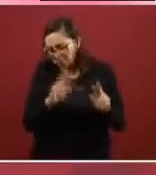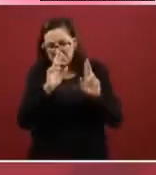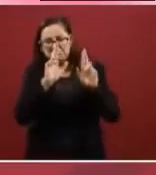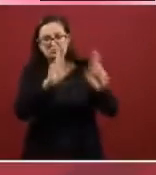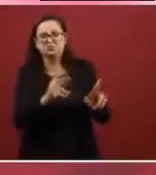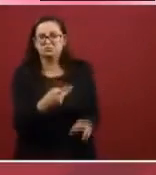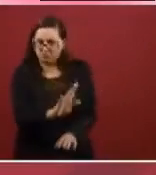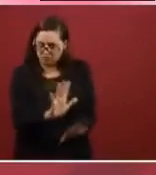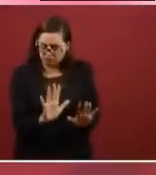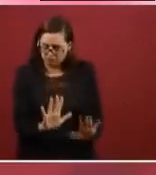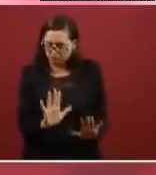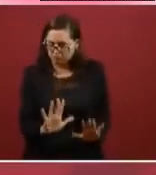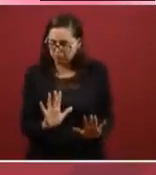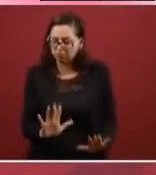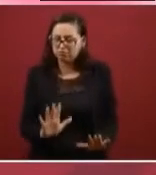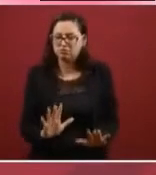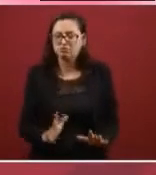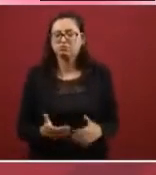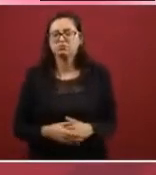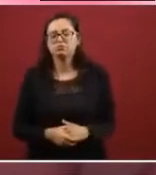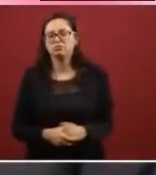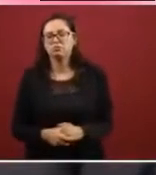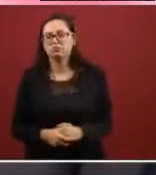todo tiene but everything has